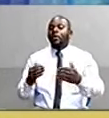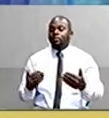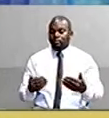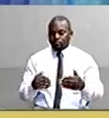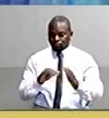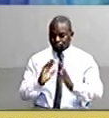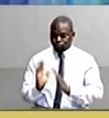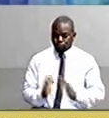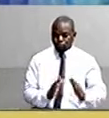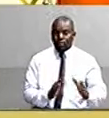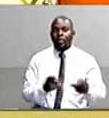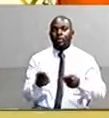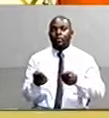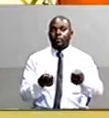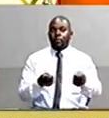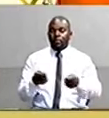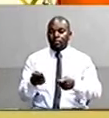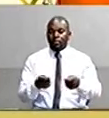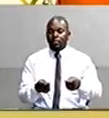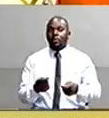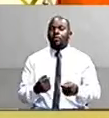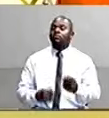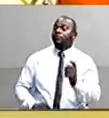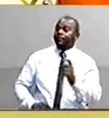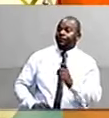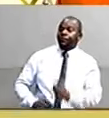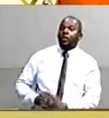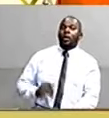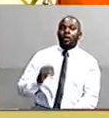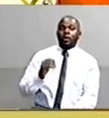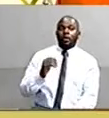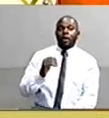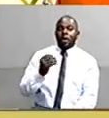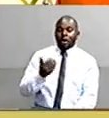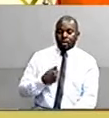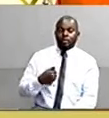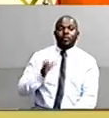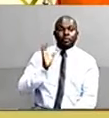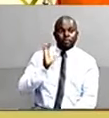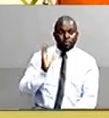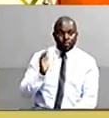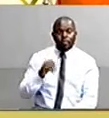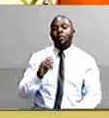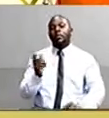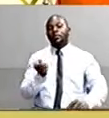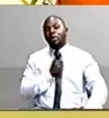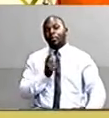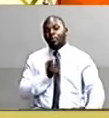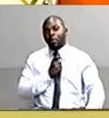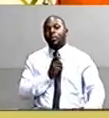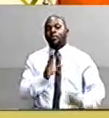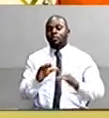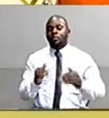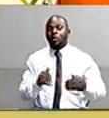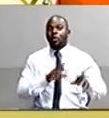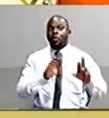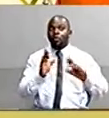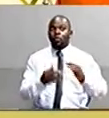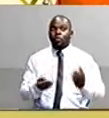proper regulation. We heard about those complaints, but that was at a time when we were already